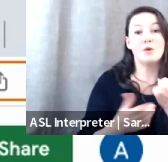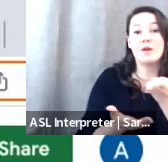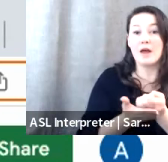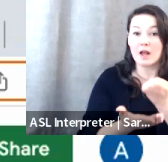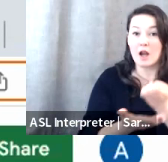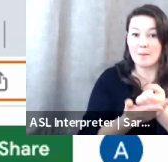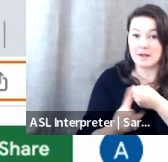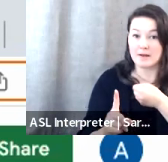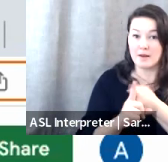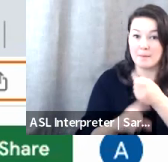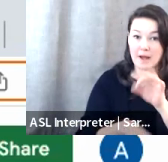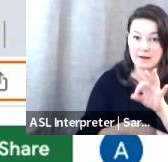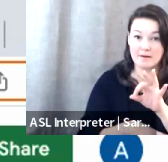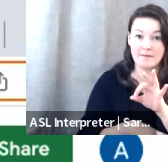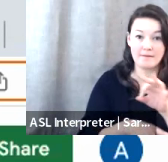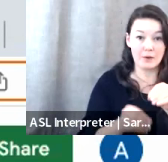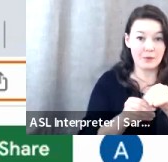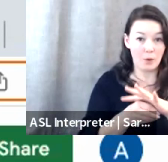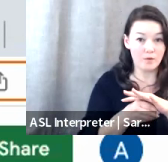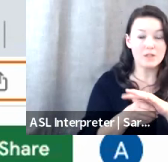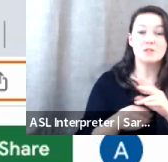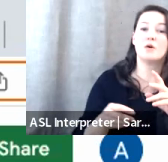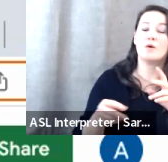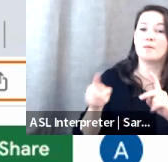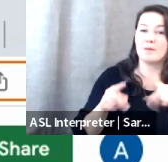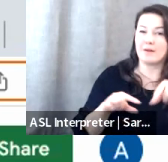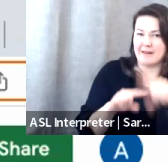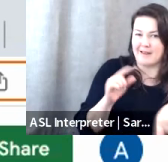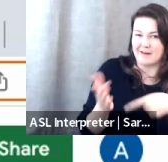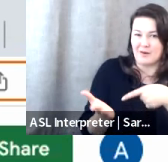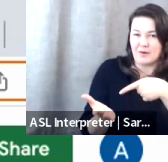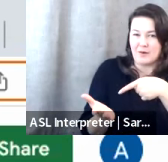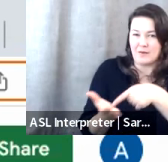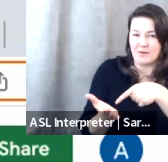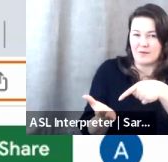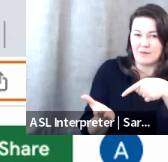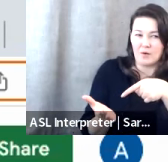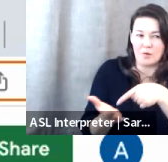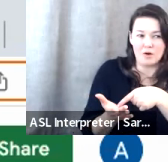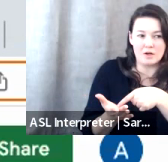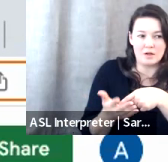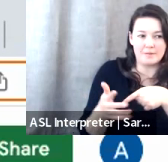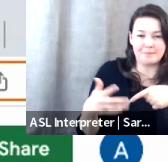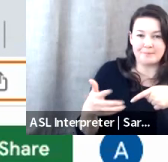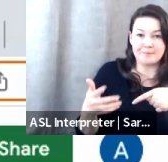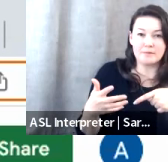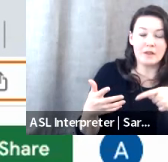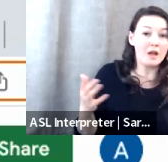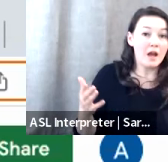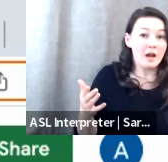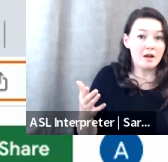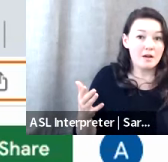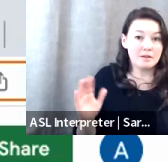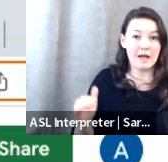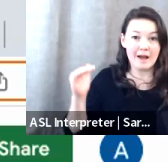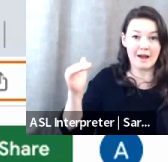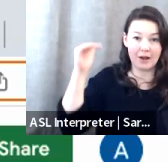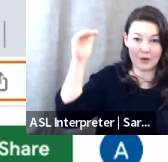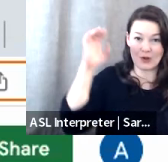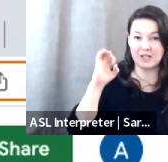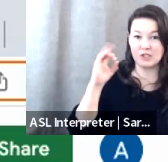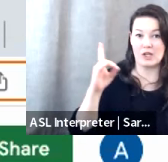COVID. Some things to consider are people that can no longer afford any kind of higher education for their kids.